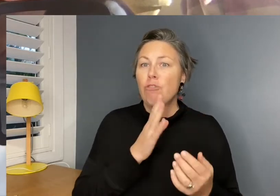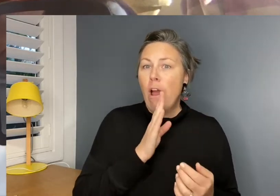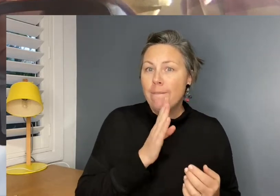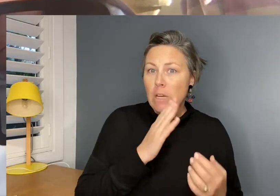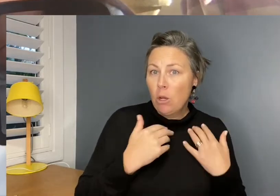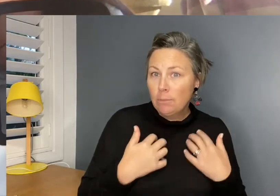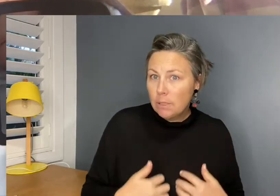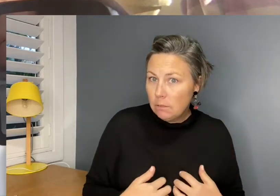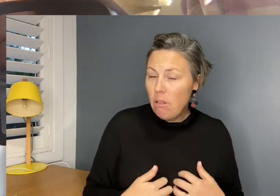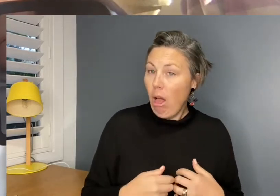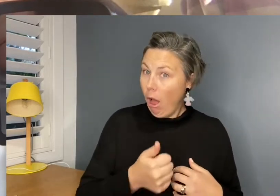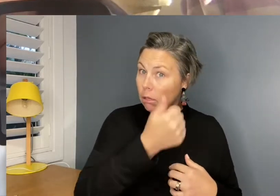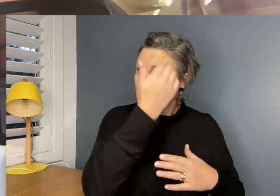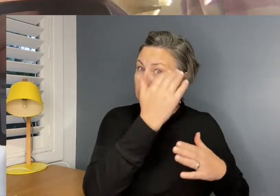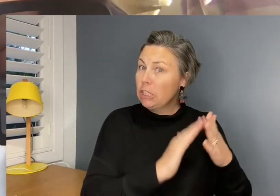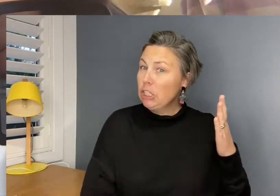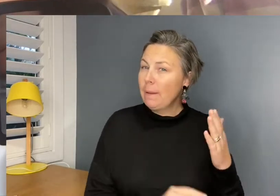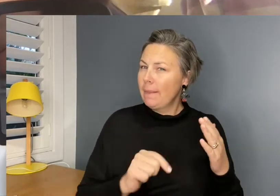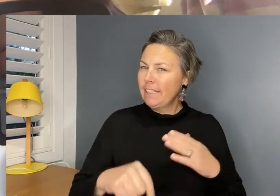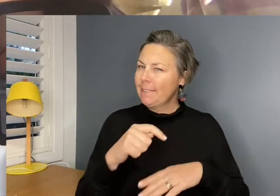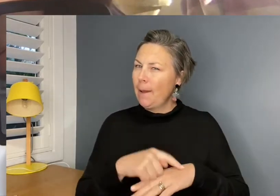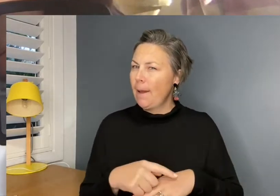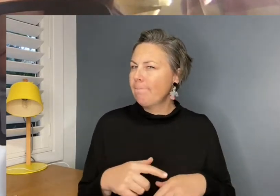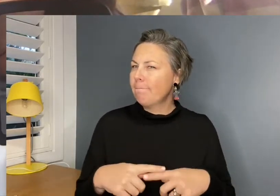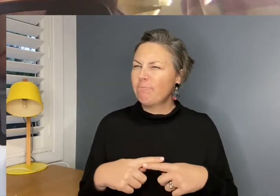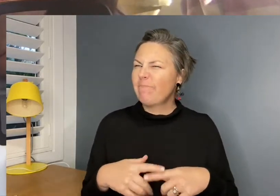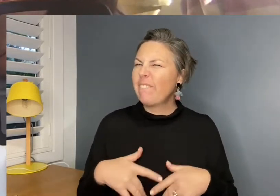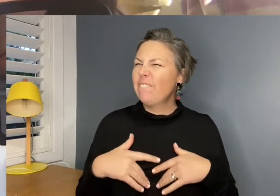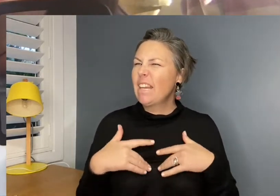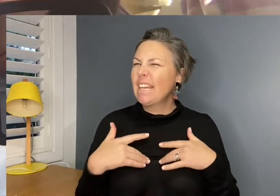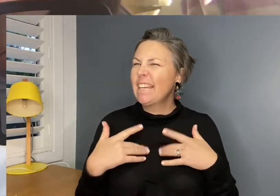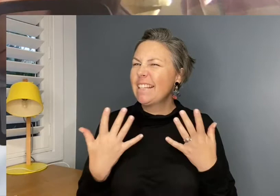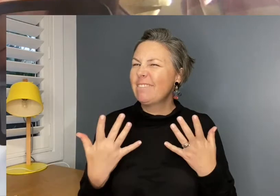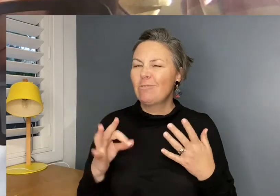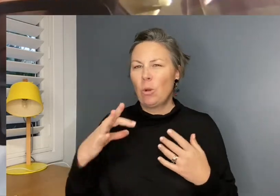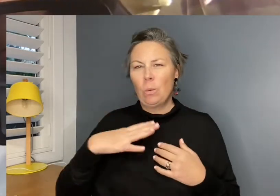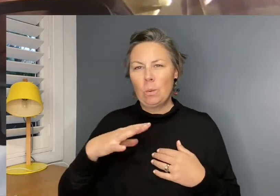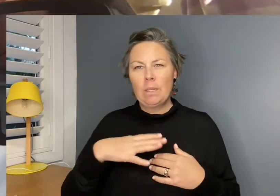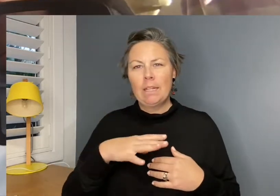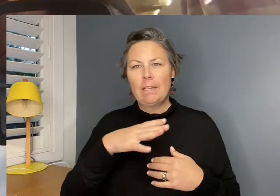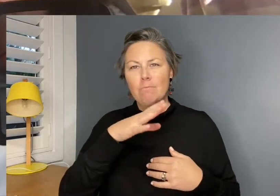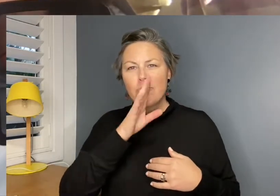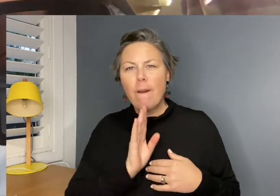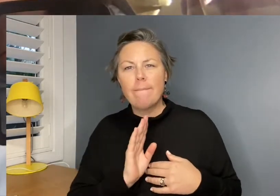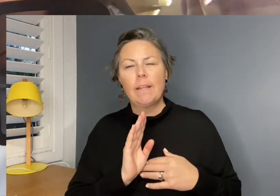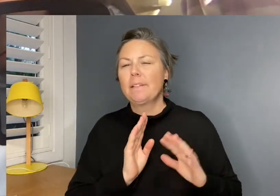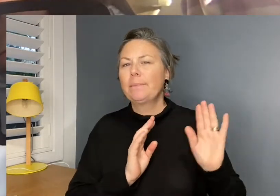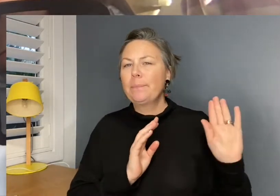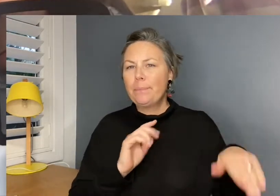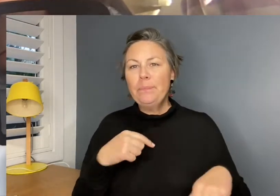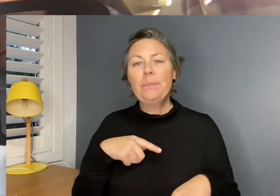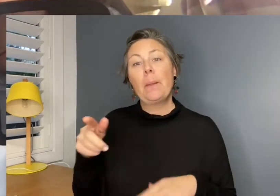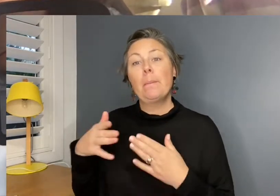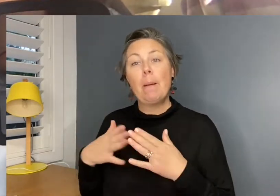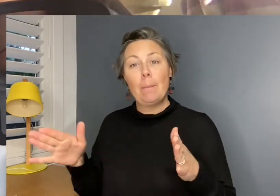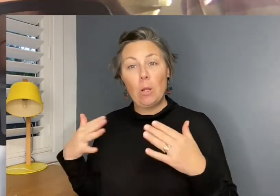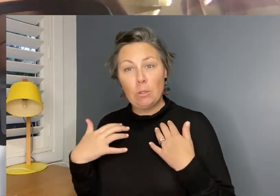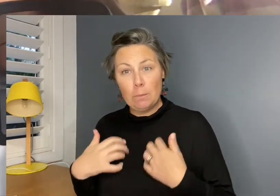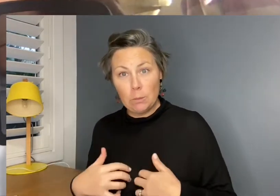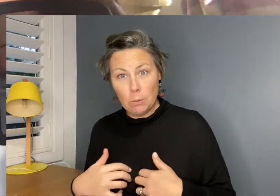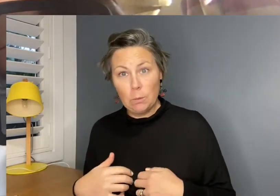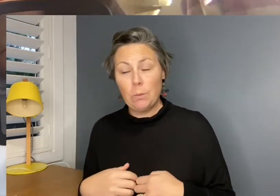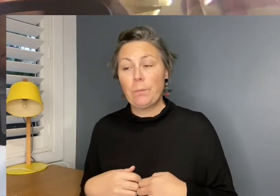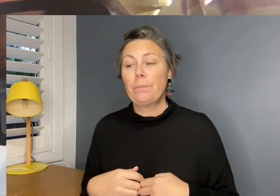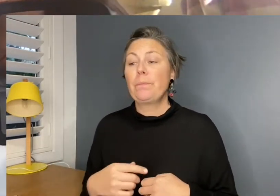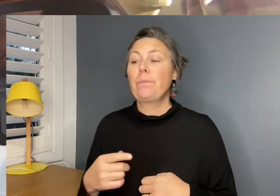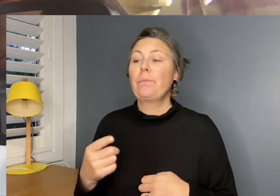into the program at the Royal Women's Hospital in Melbourne, where you have a one-on-one midwife.